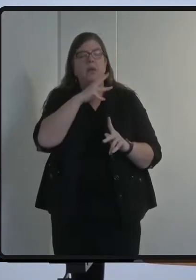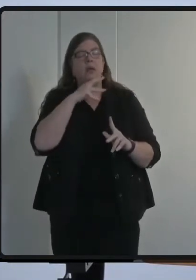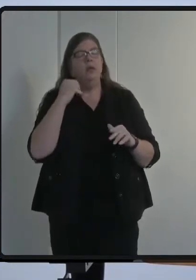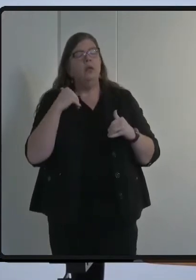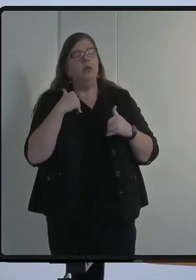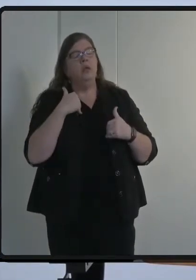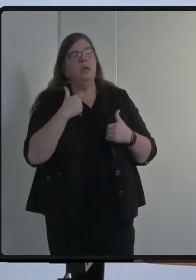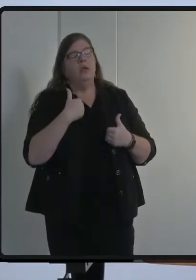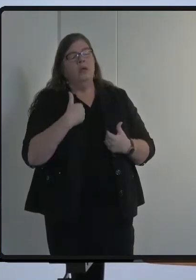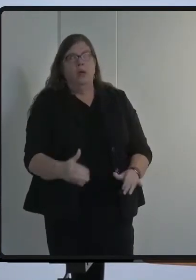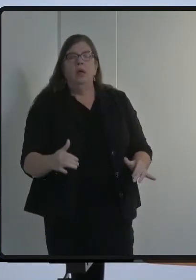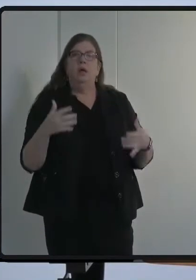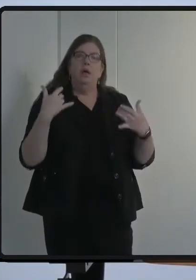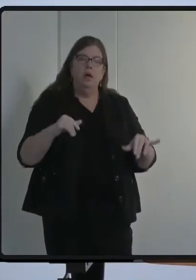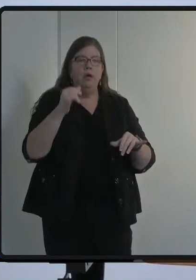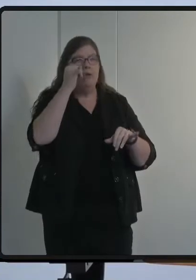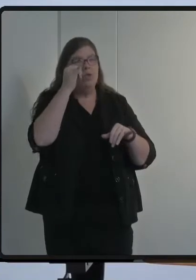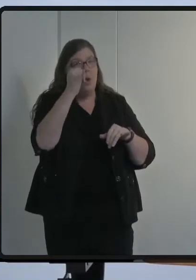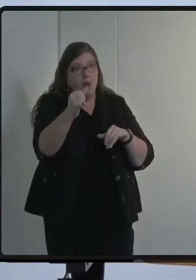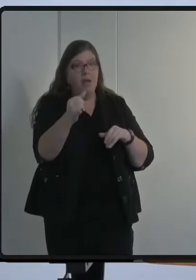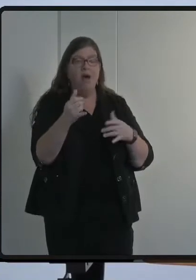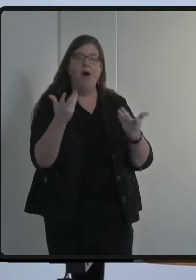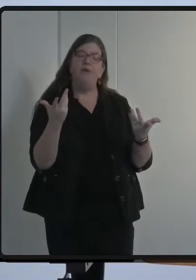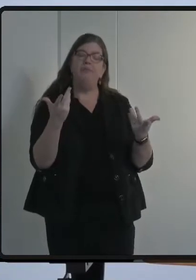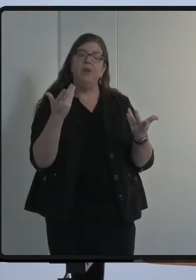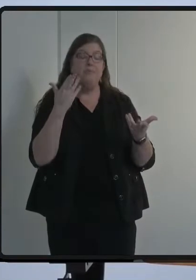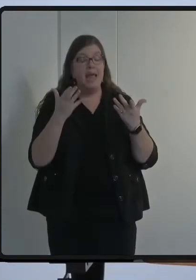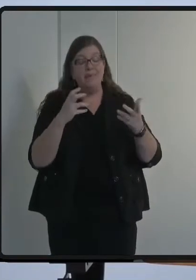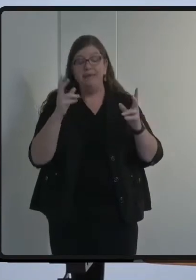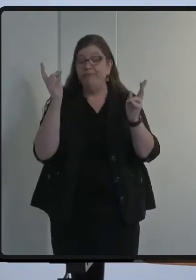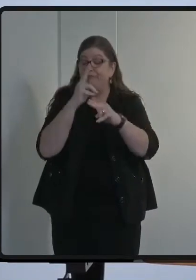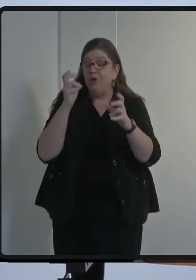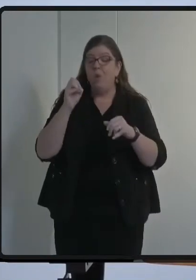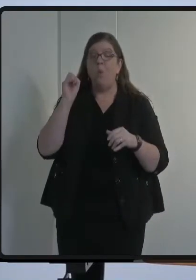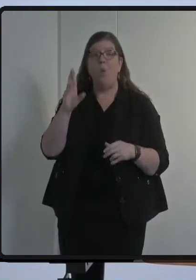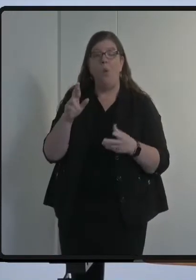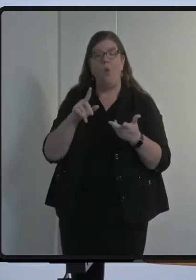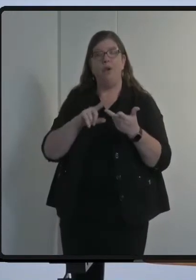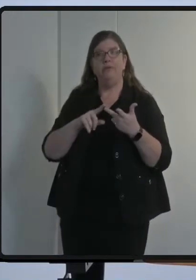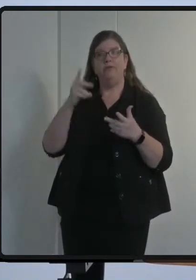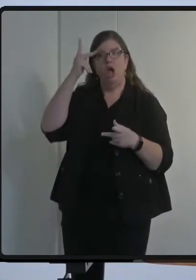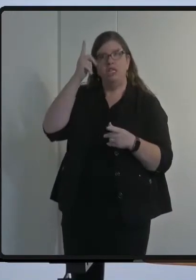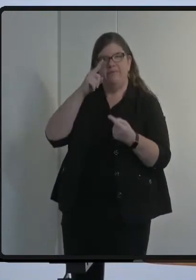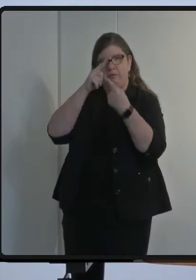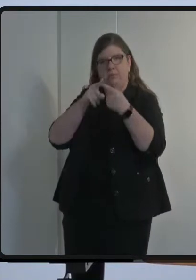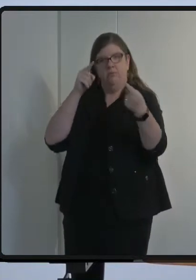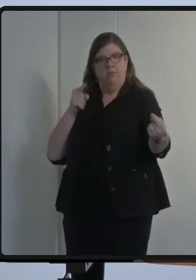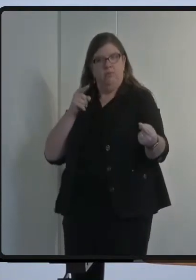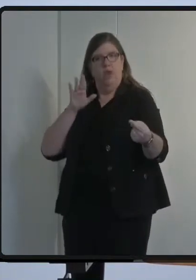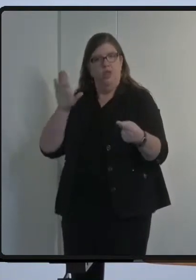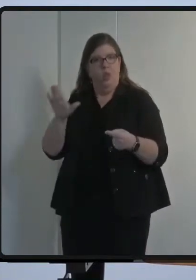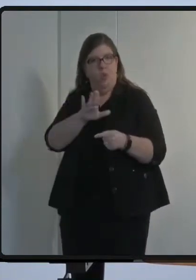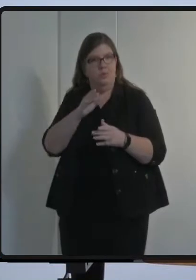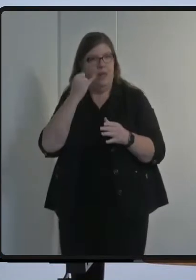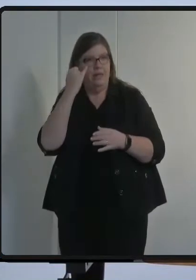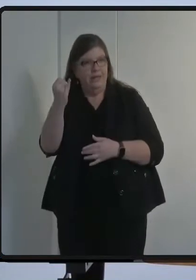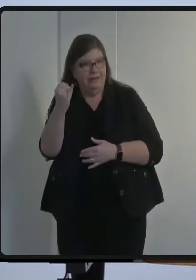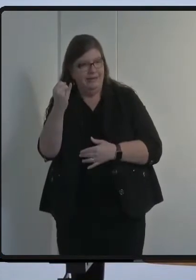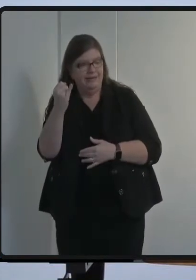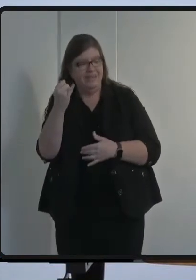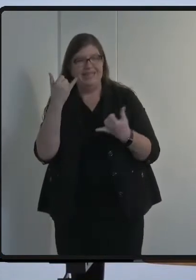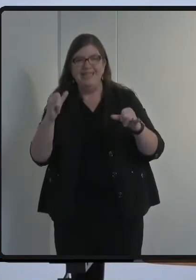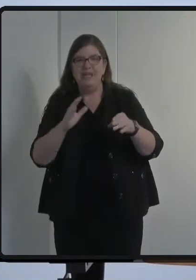for so long, carelessness, or ideological opposition to simple common sense public health practices, the